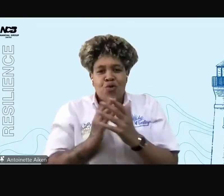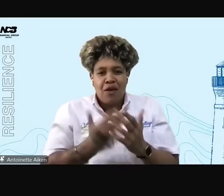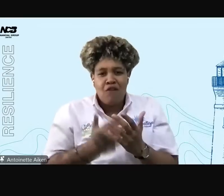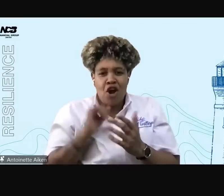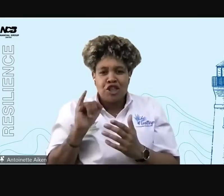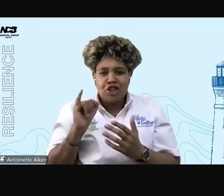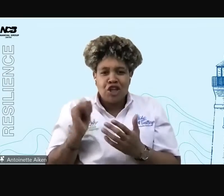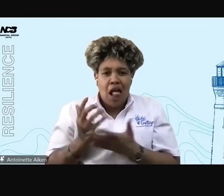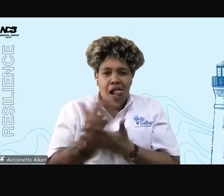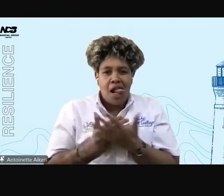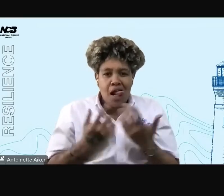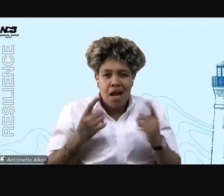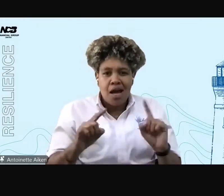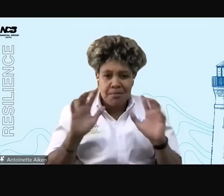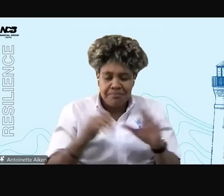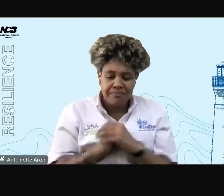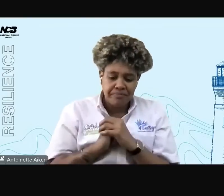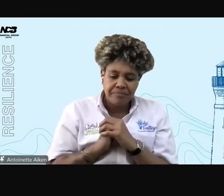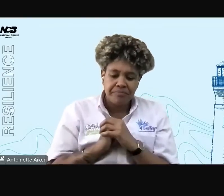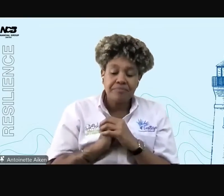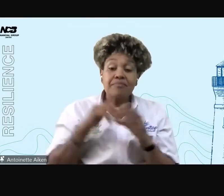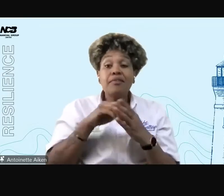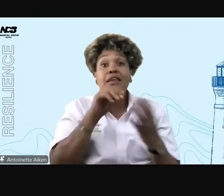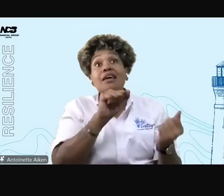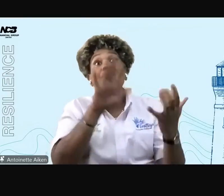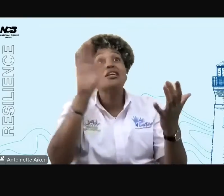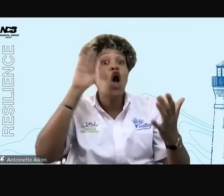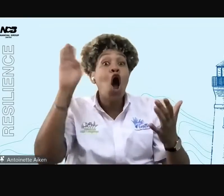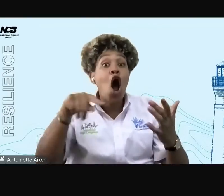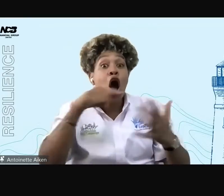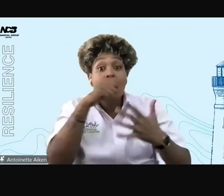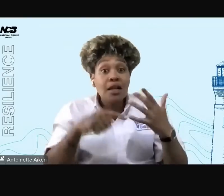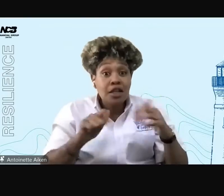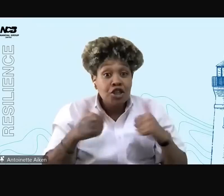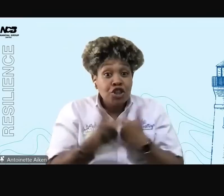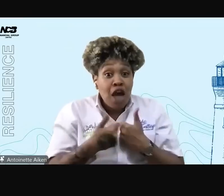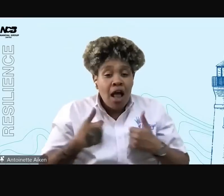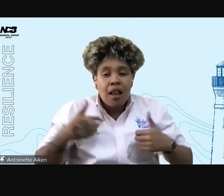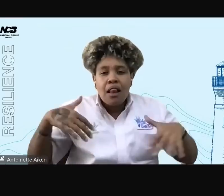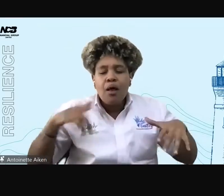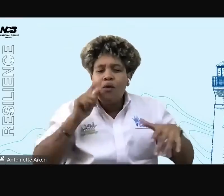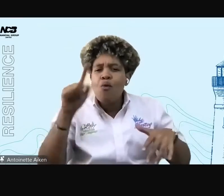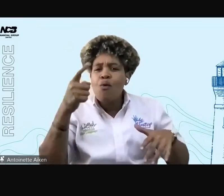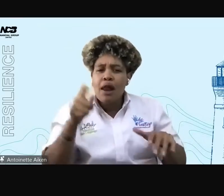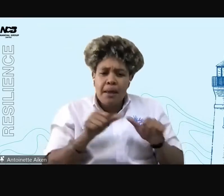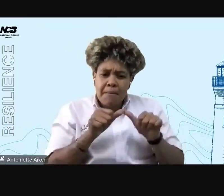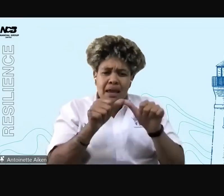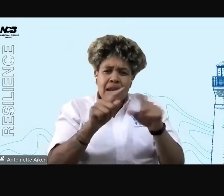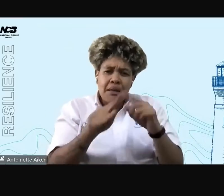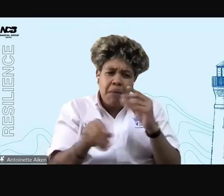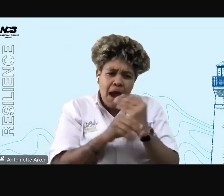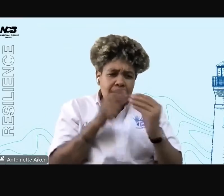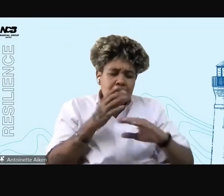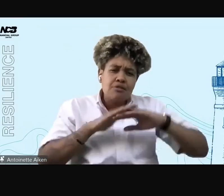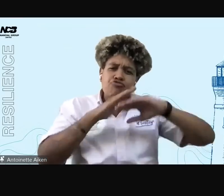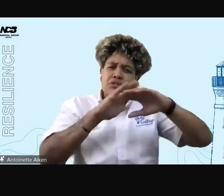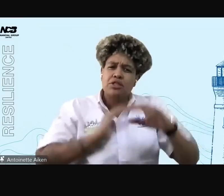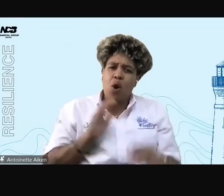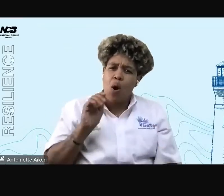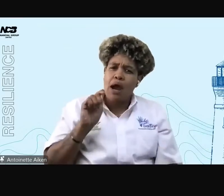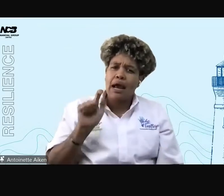revenues. In the face of all these challenges, we have not only maintained, but have increased our capital